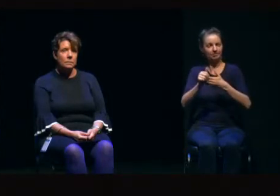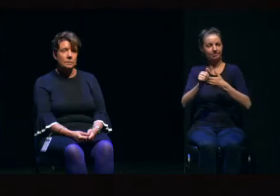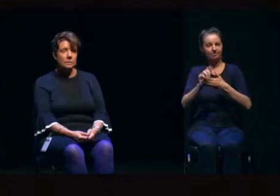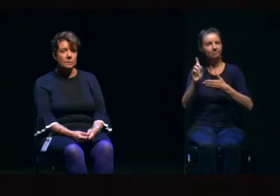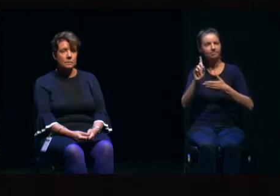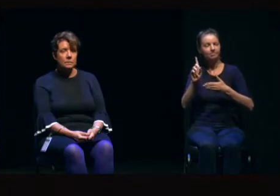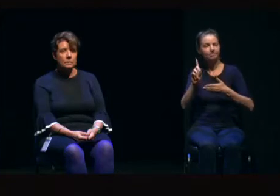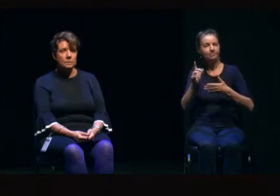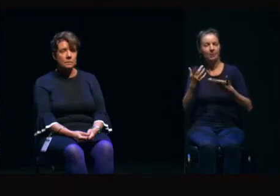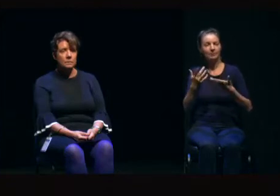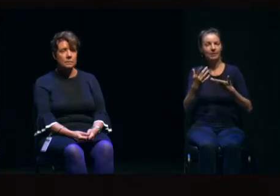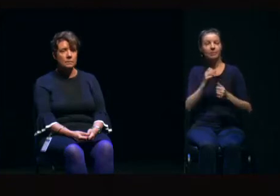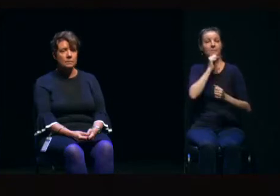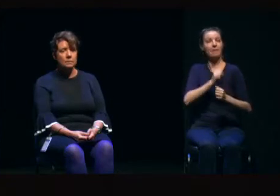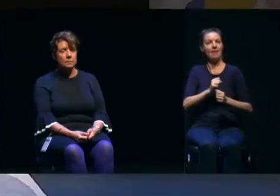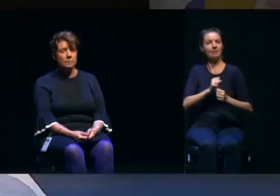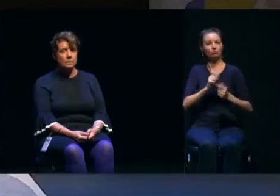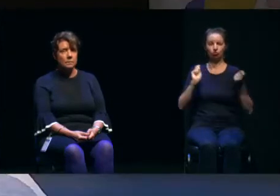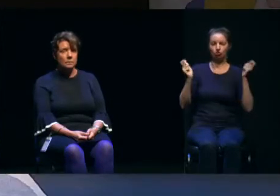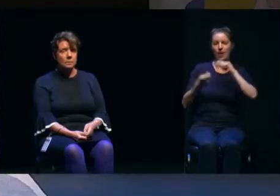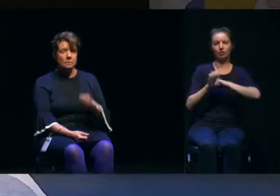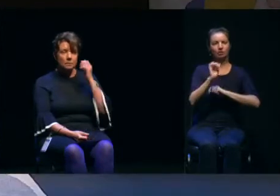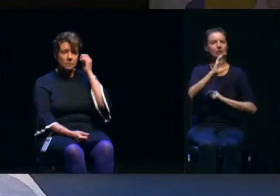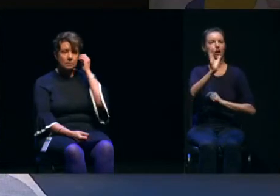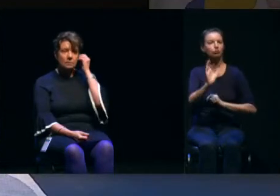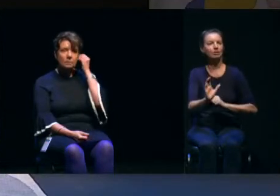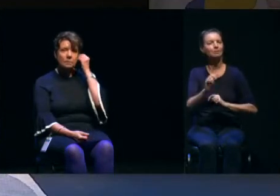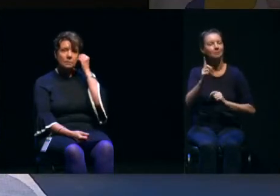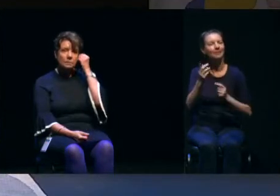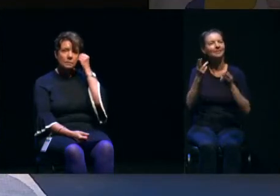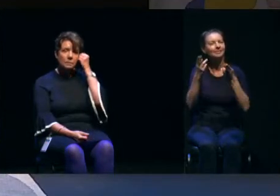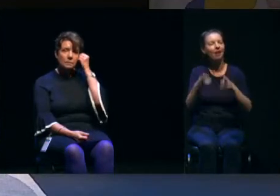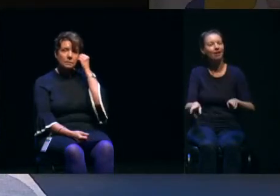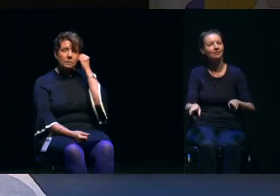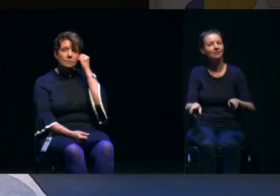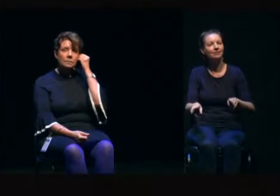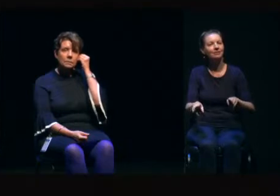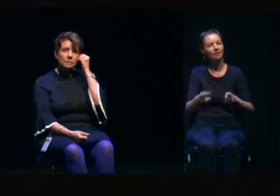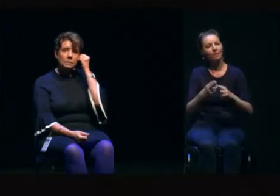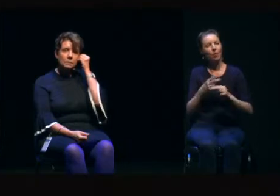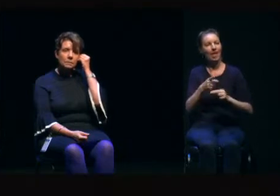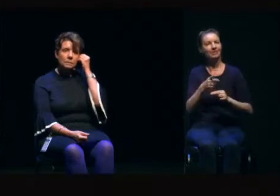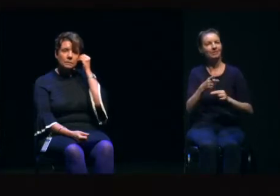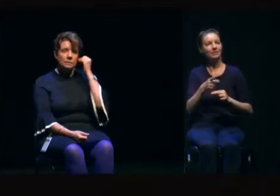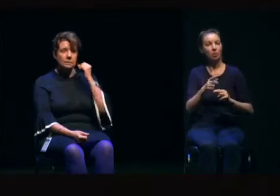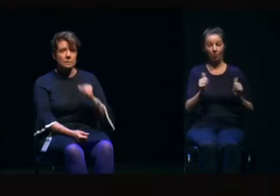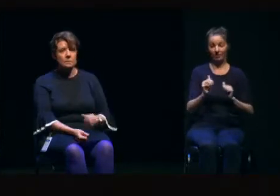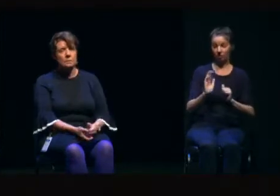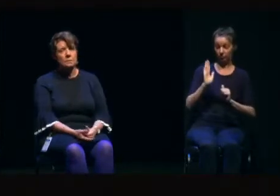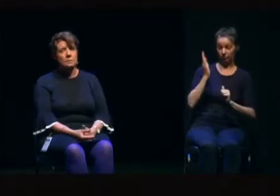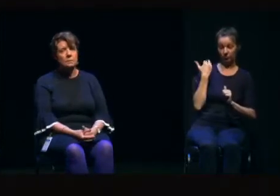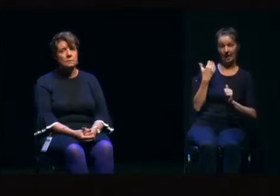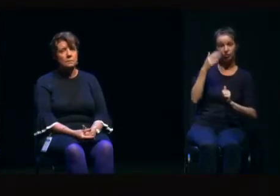his country and died for it. What should we saw Trump, what can